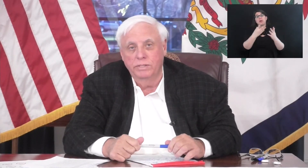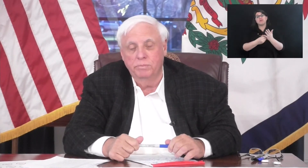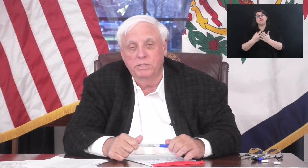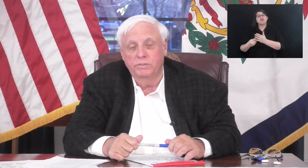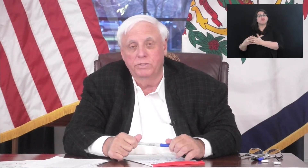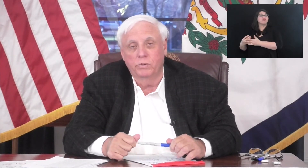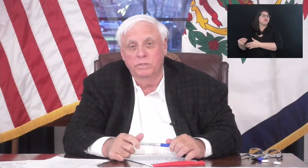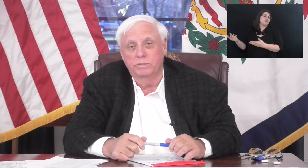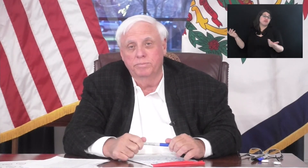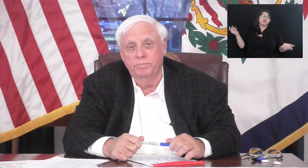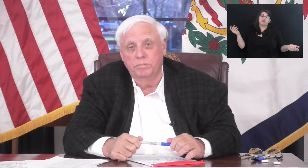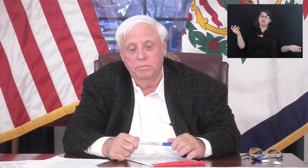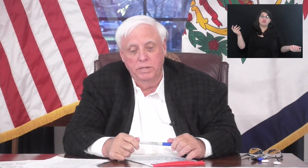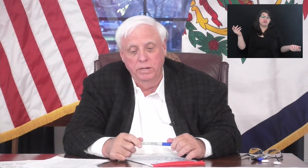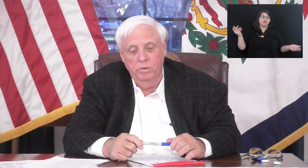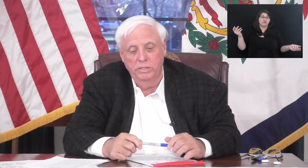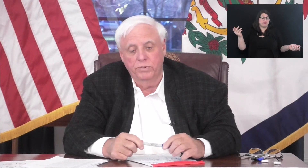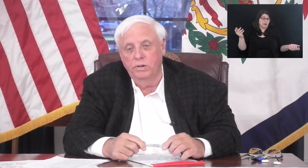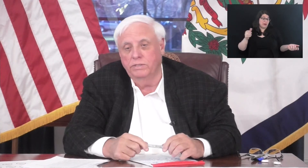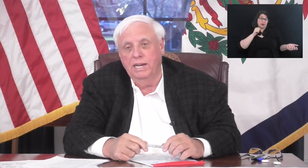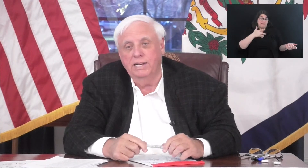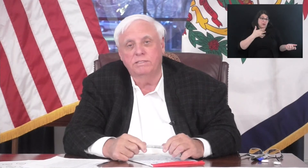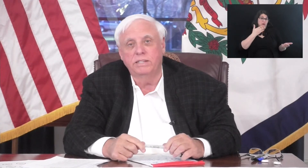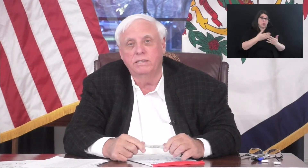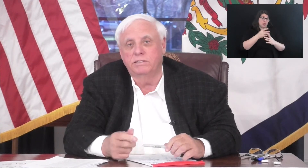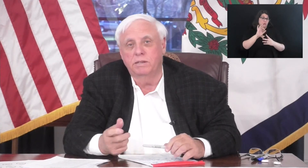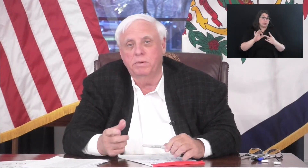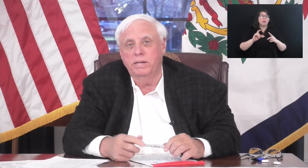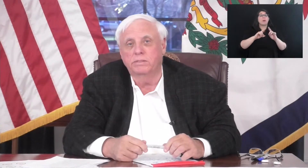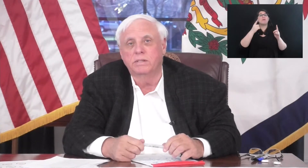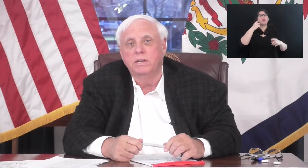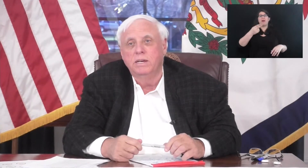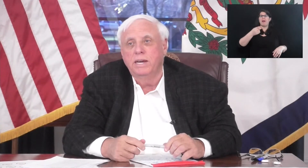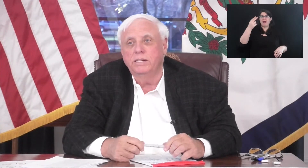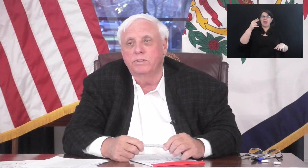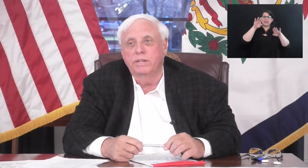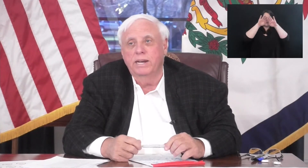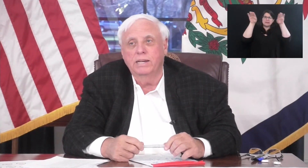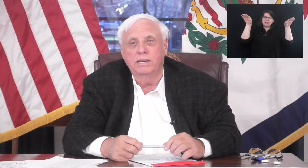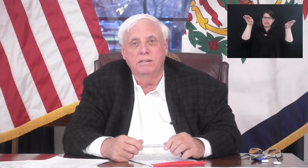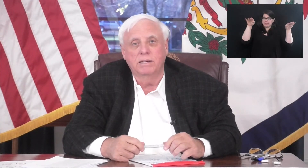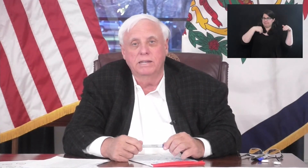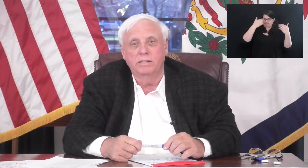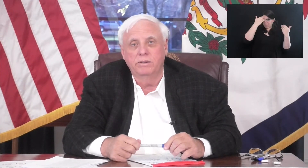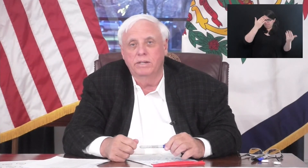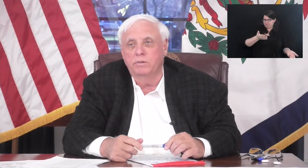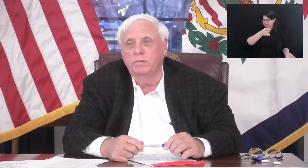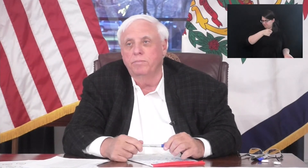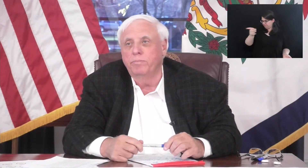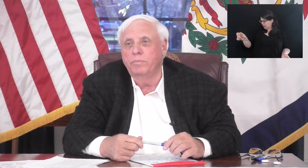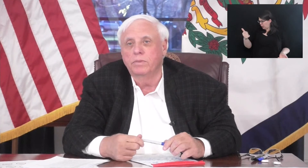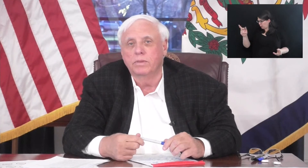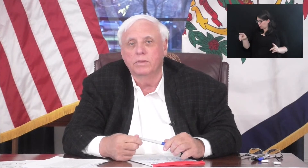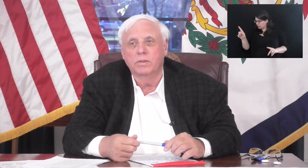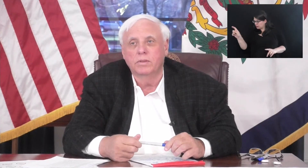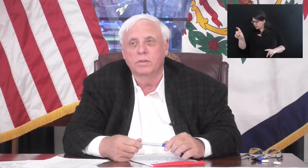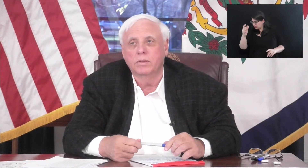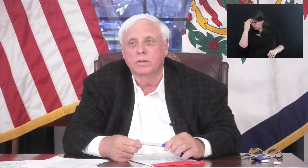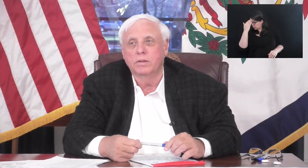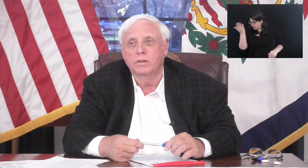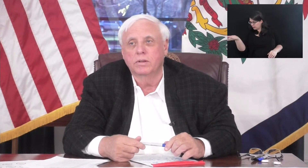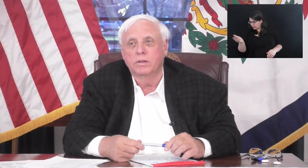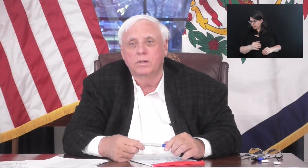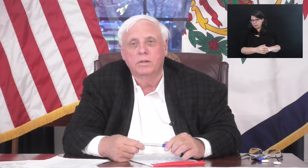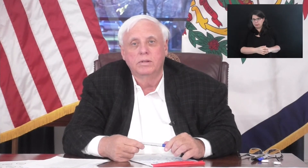I don't see as much of a choice. But anyway, as far as the high ceilings, somebody else answer that. I can't do that one.